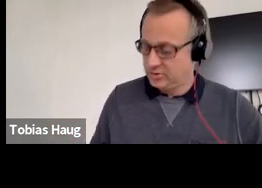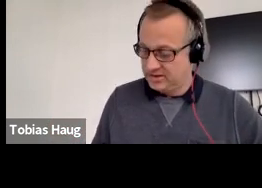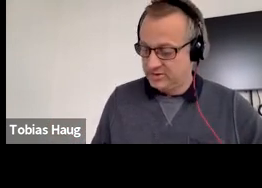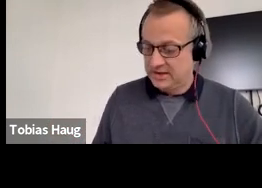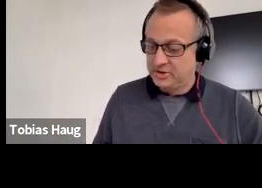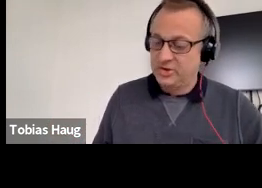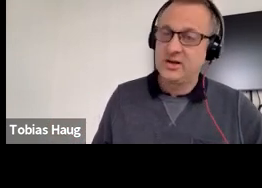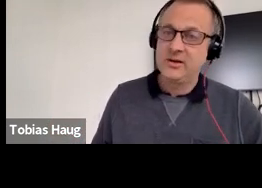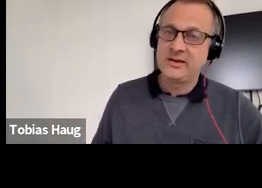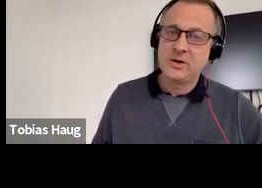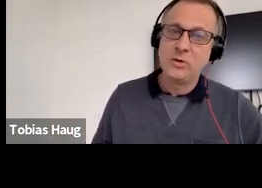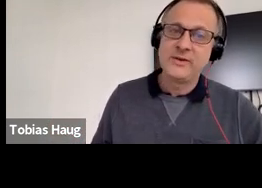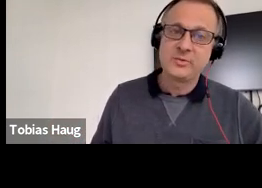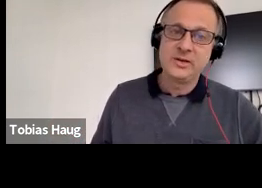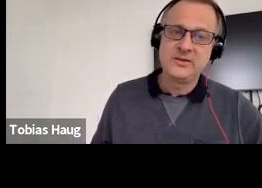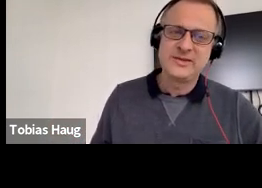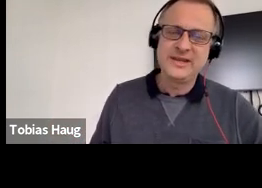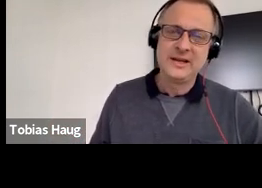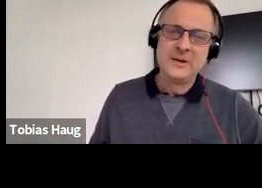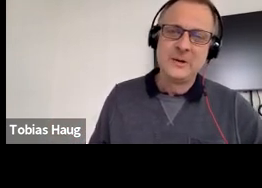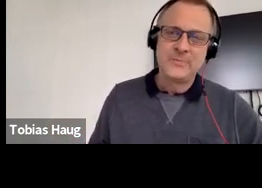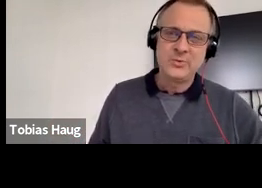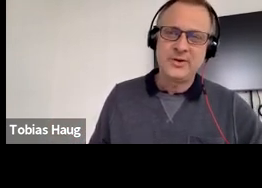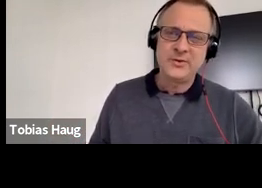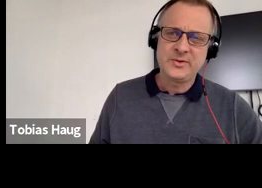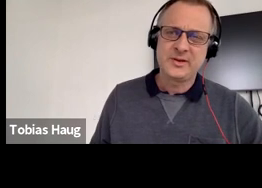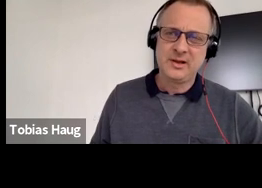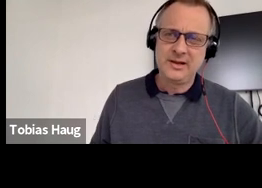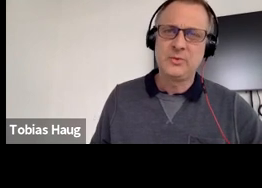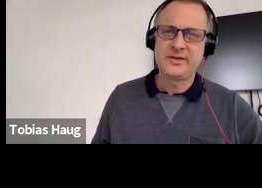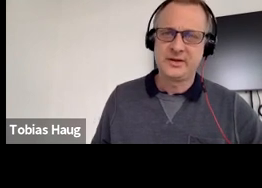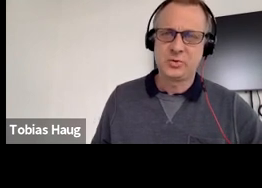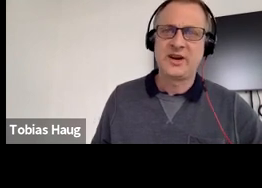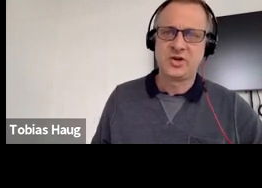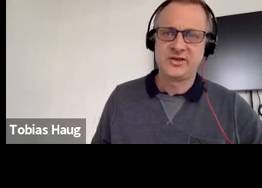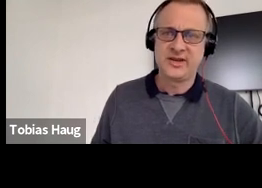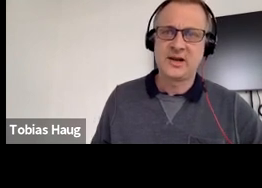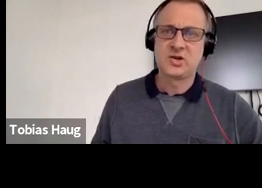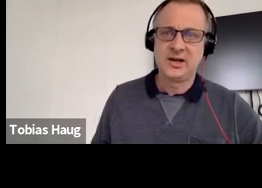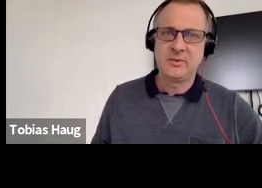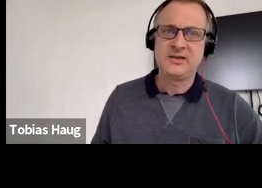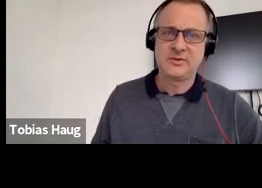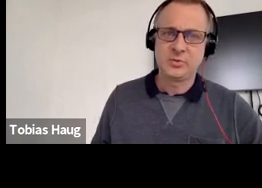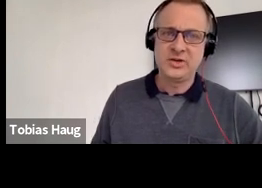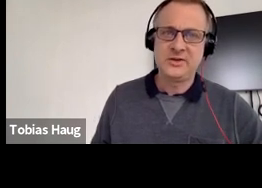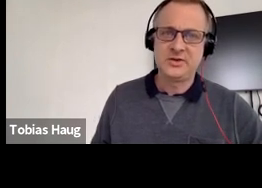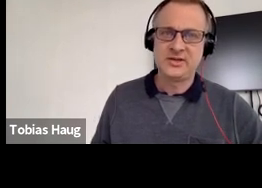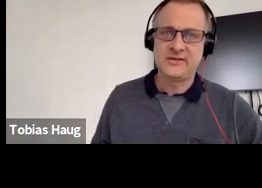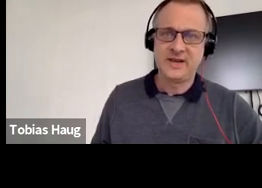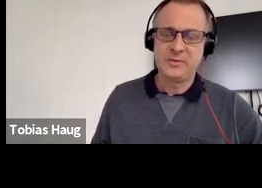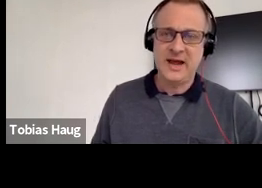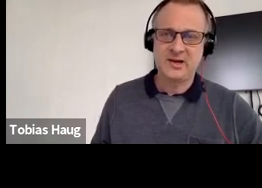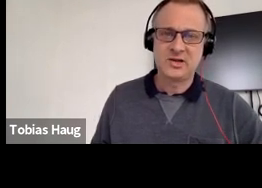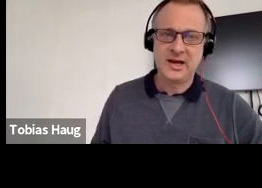We looked into the literature. The goal was really to see, do those linguistic structures actually, based on the research